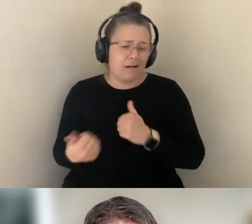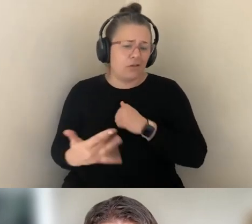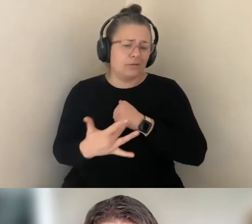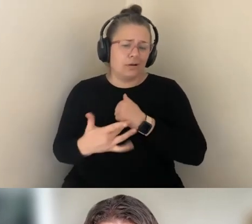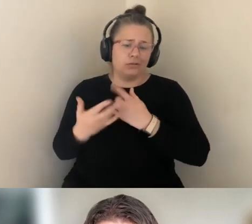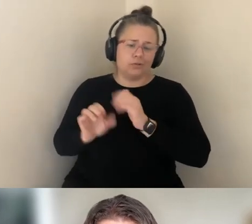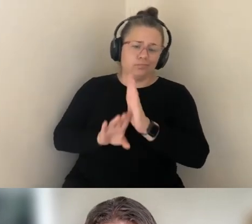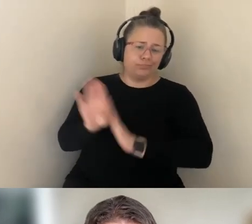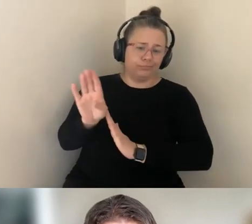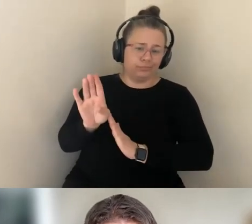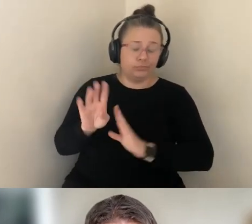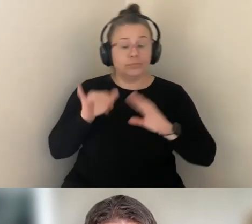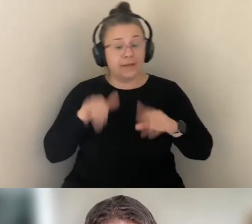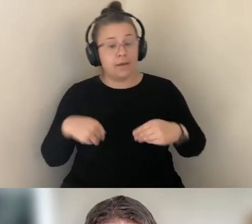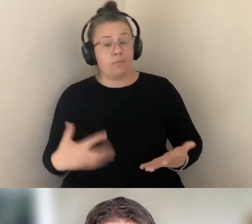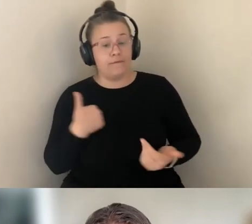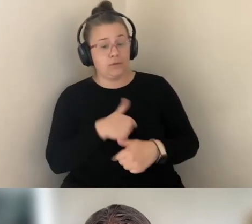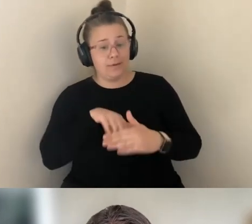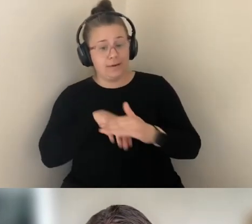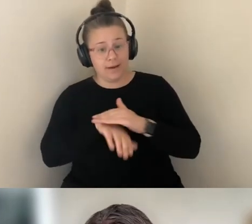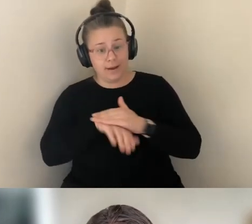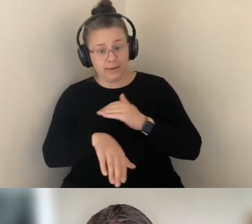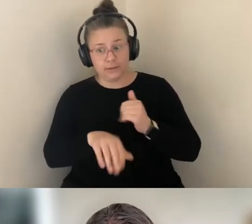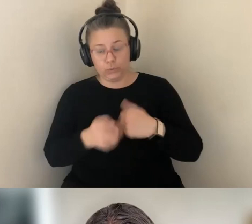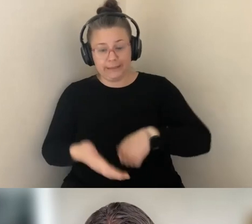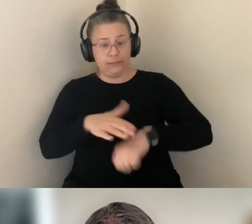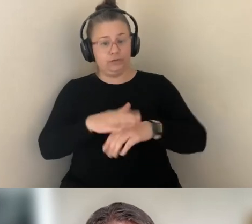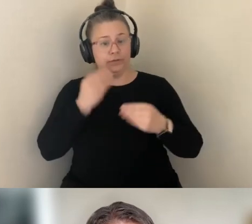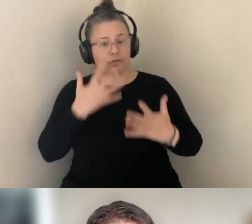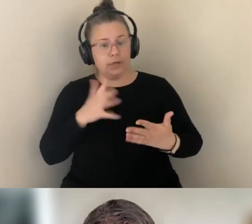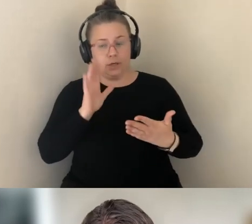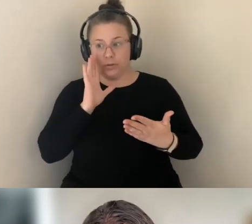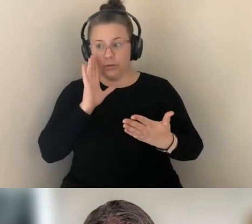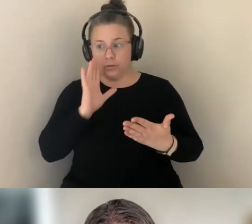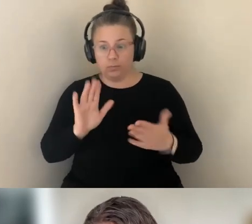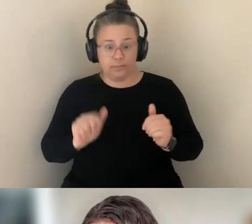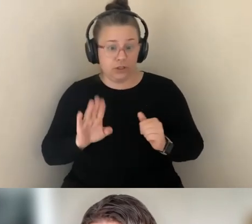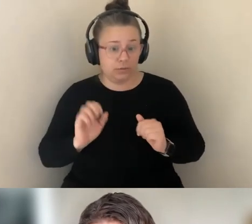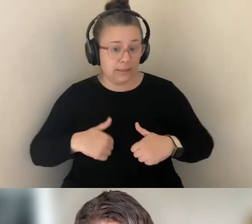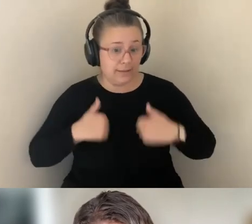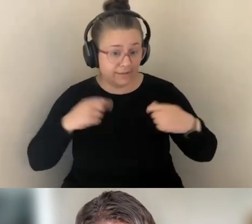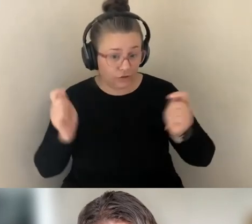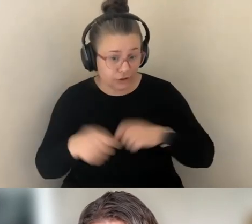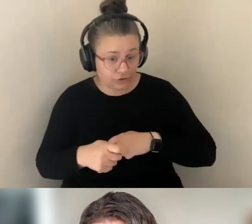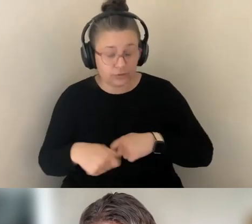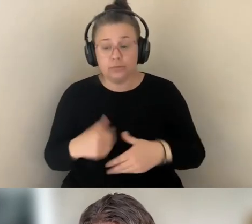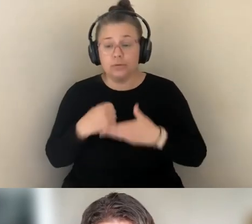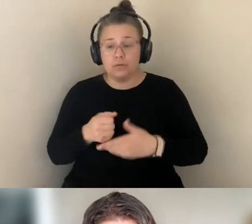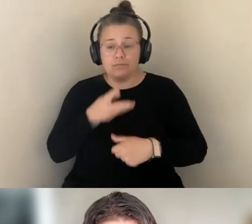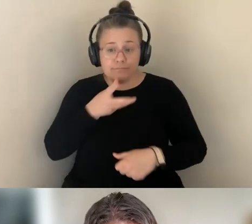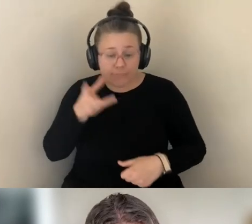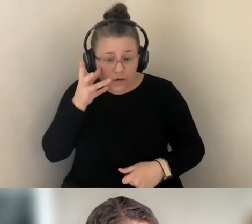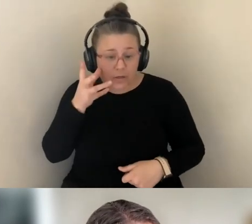information, but also has implications for families making future reproductive decisions for themselves, for future generations, and for others